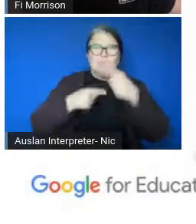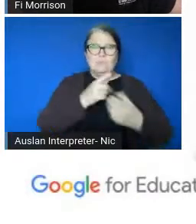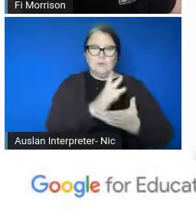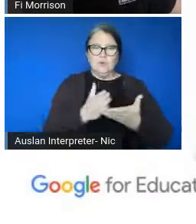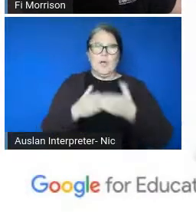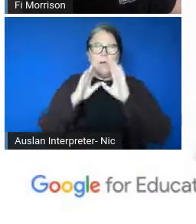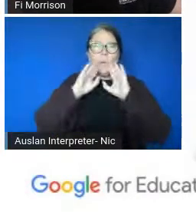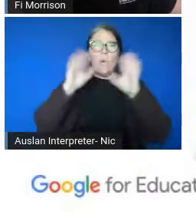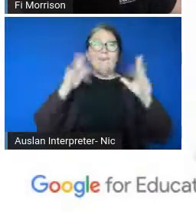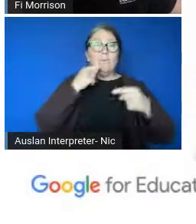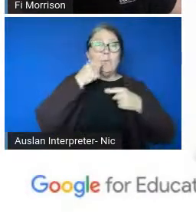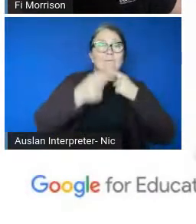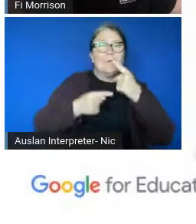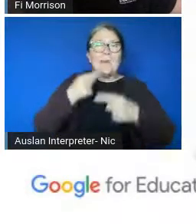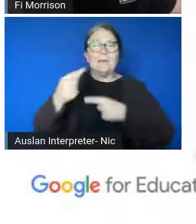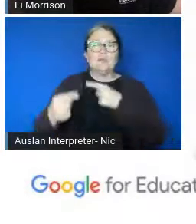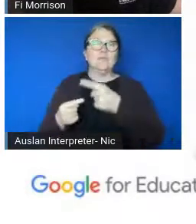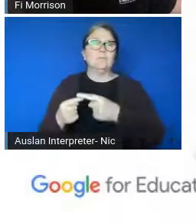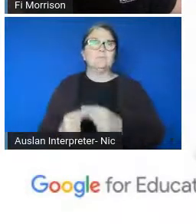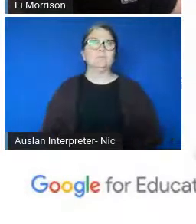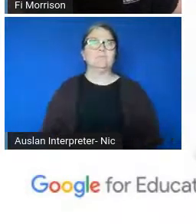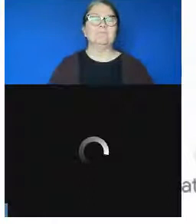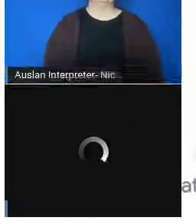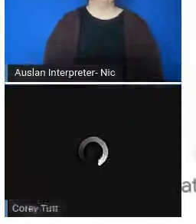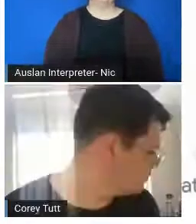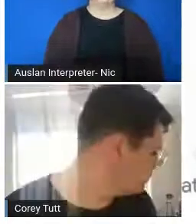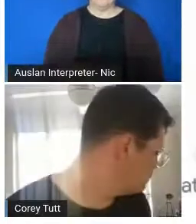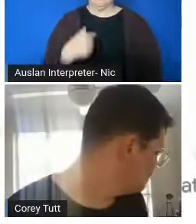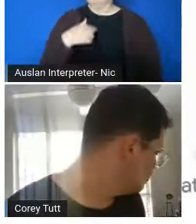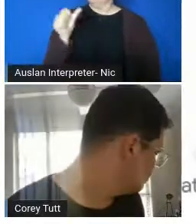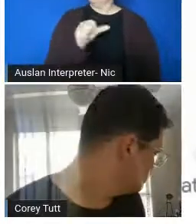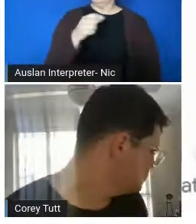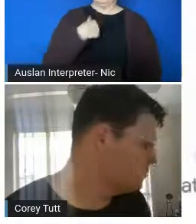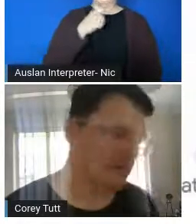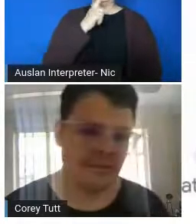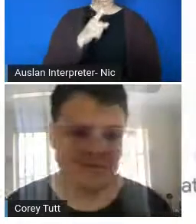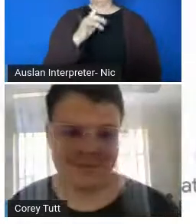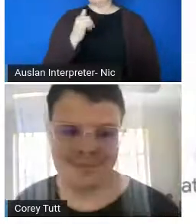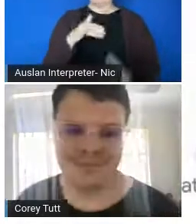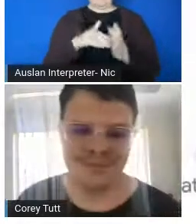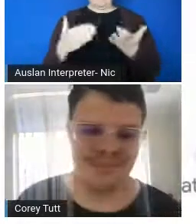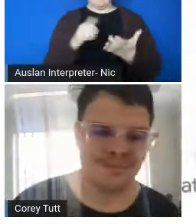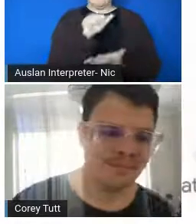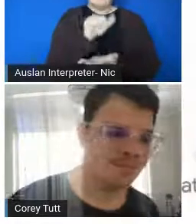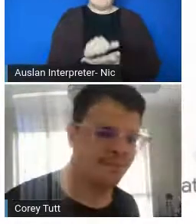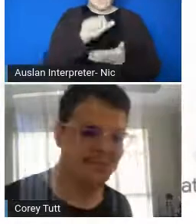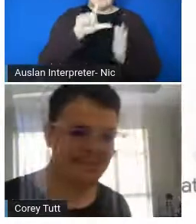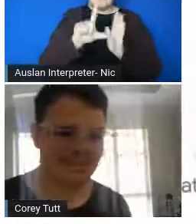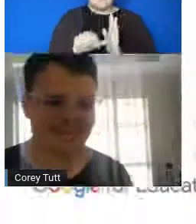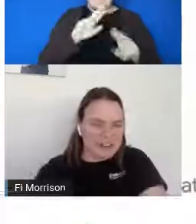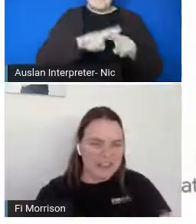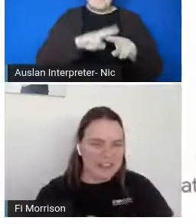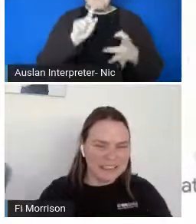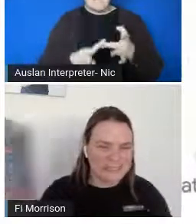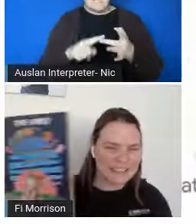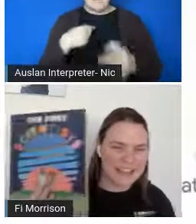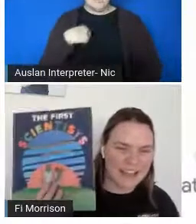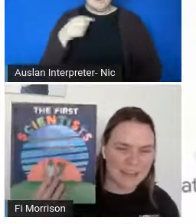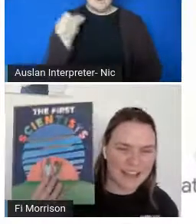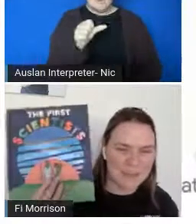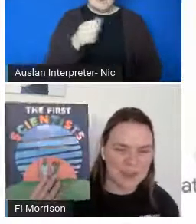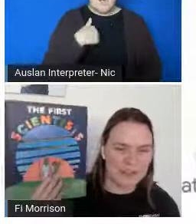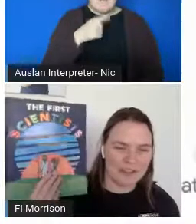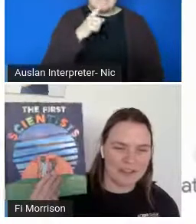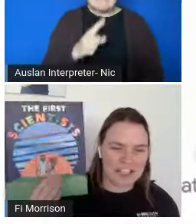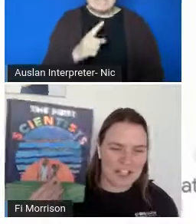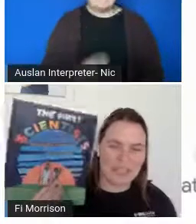information. And also, should I mention this now? I should mention this now, right, Fee? Or you're going to mention it? I've got one.